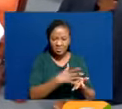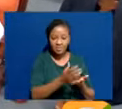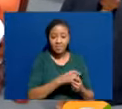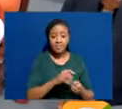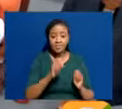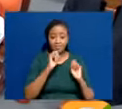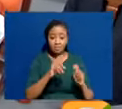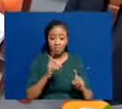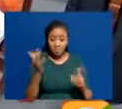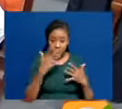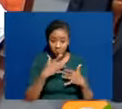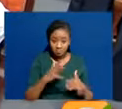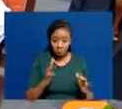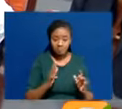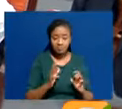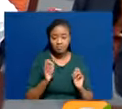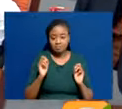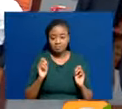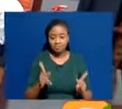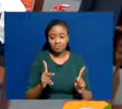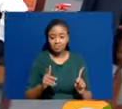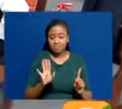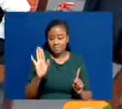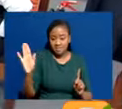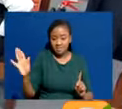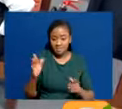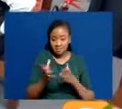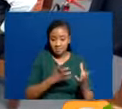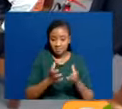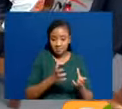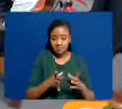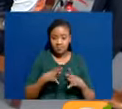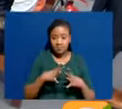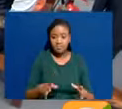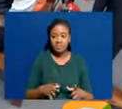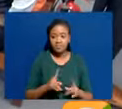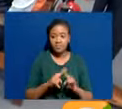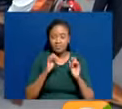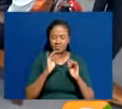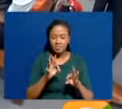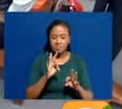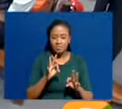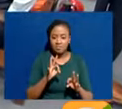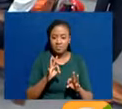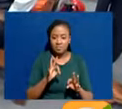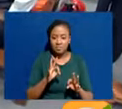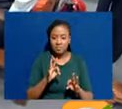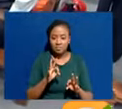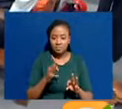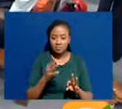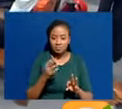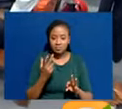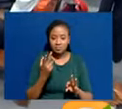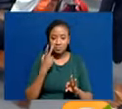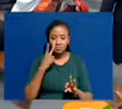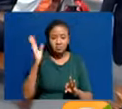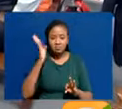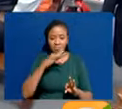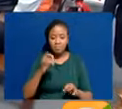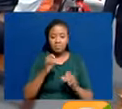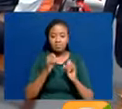that, so we'll tell you, okay, this is your business. If we find that it's in front of you, because you find somebody is